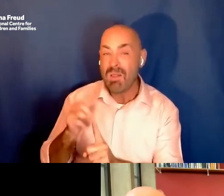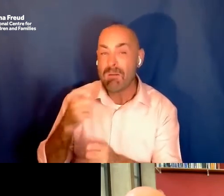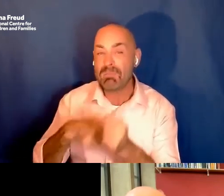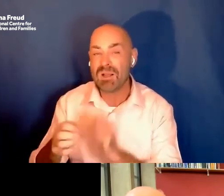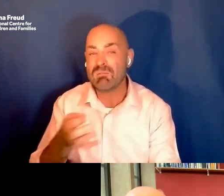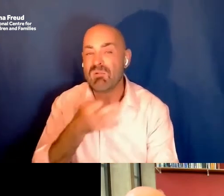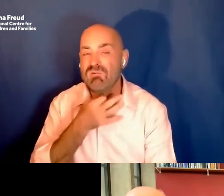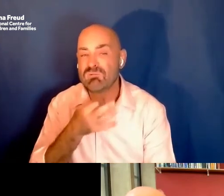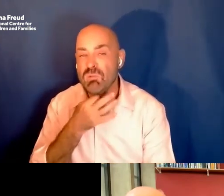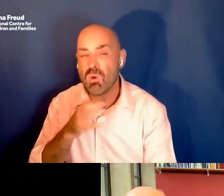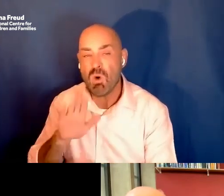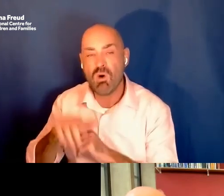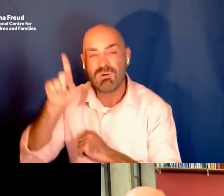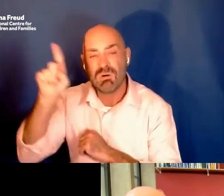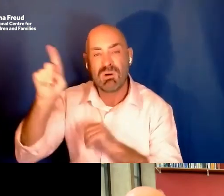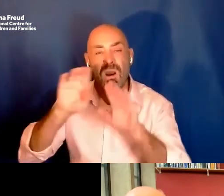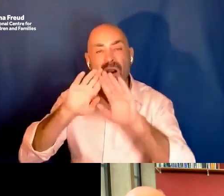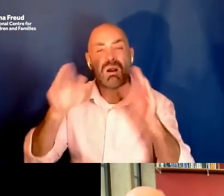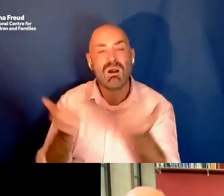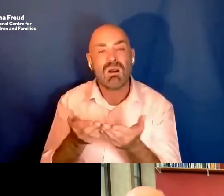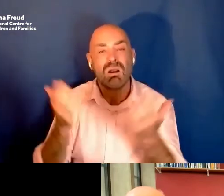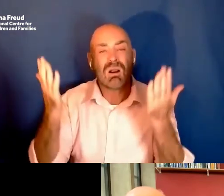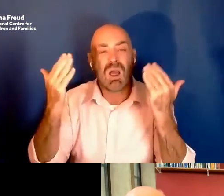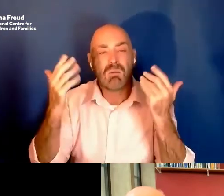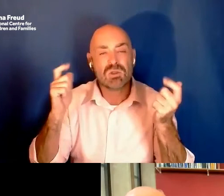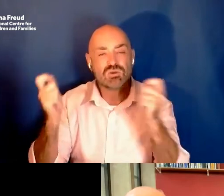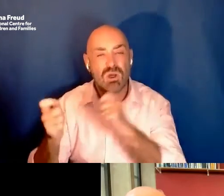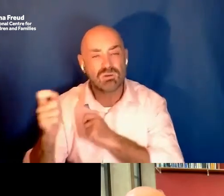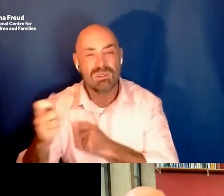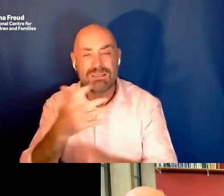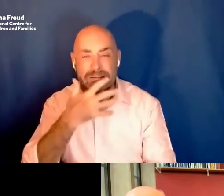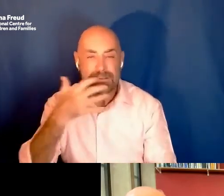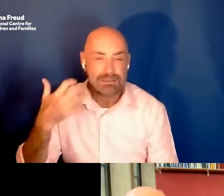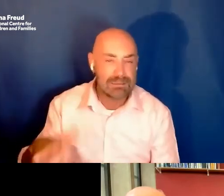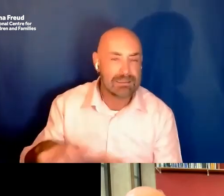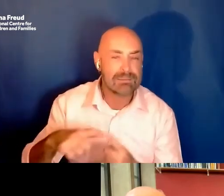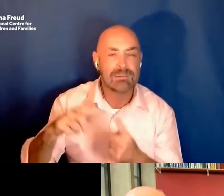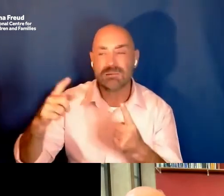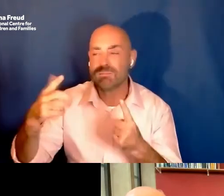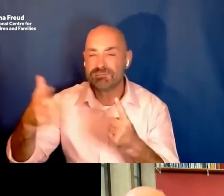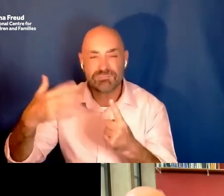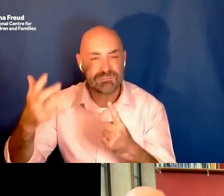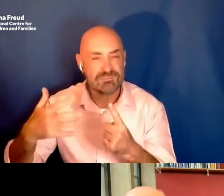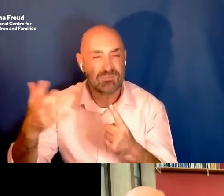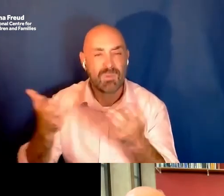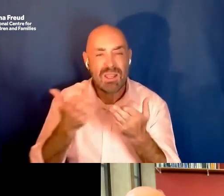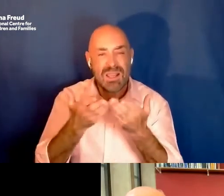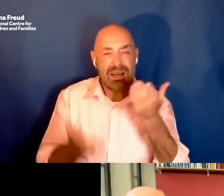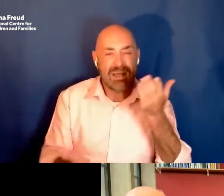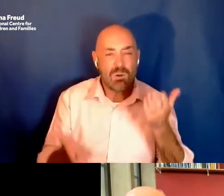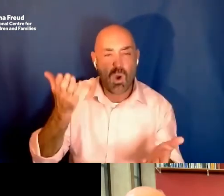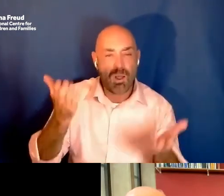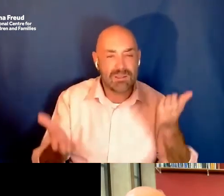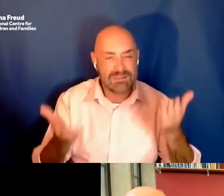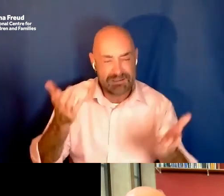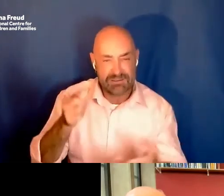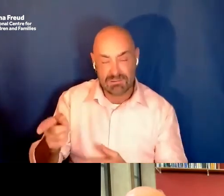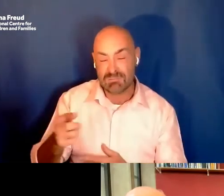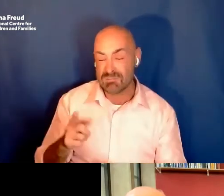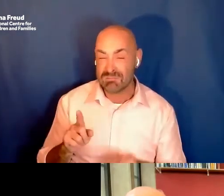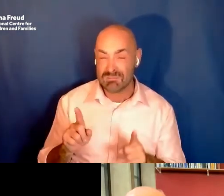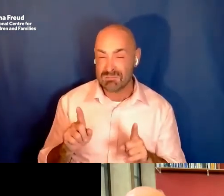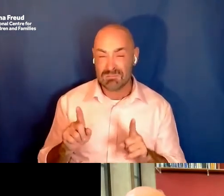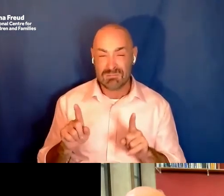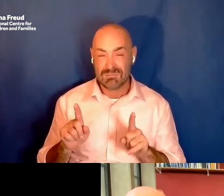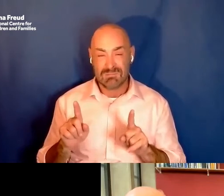effects of climate change. They're more vulnerable to the effects of heat. They're more vulnerable to these compounding inequalities. And so I also don't want